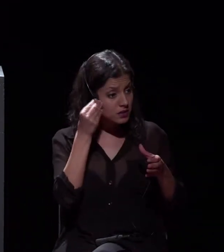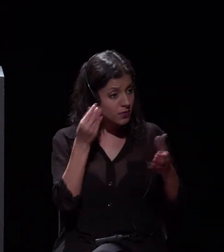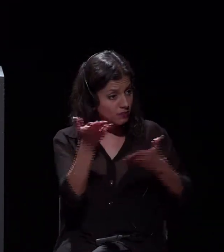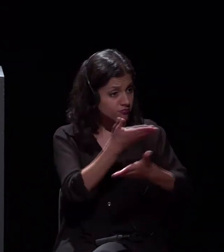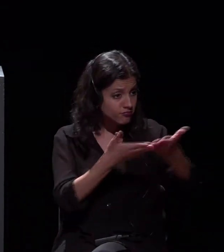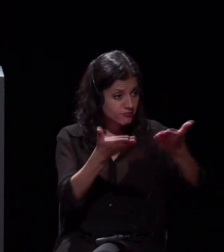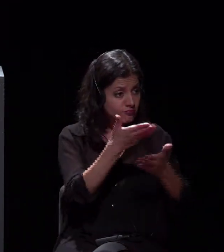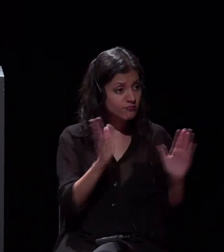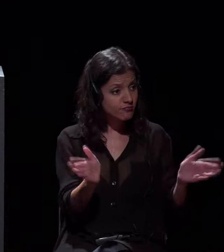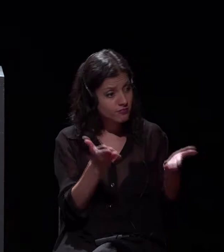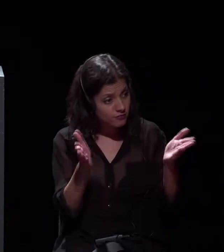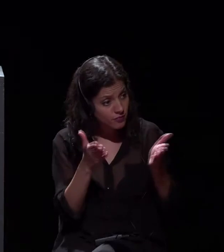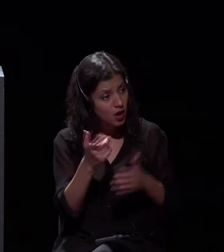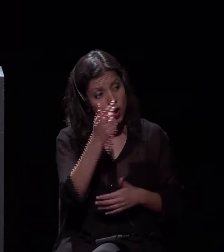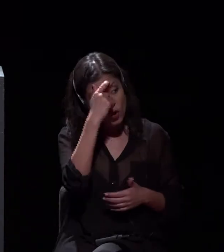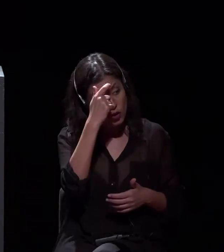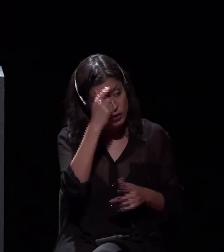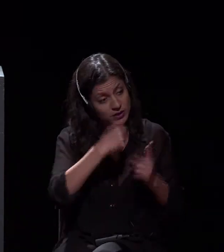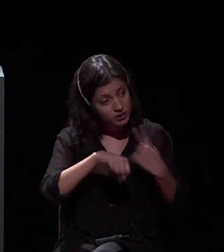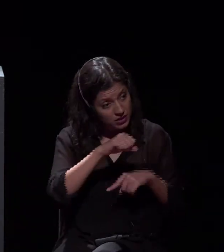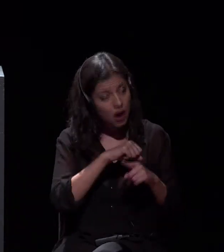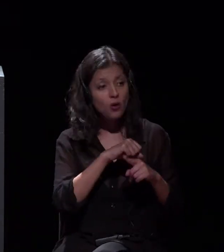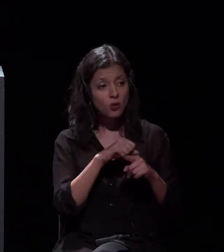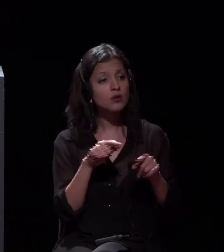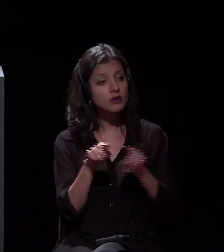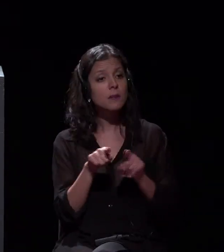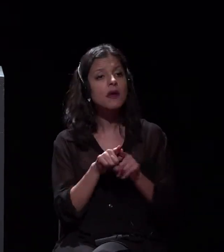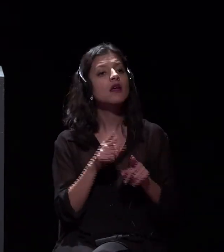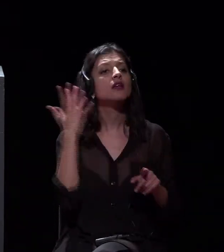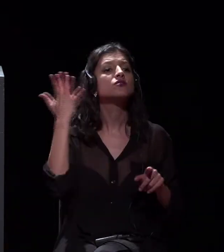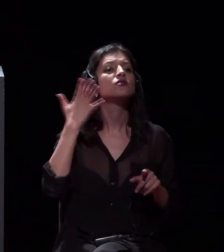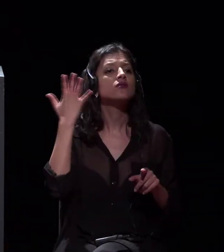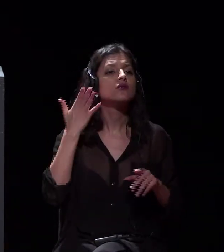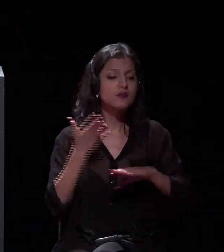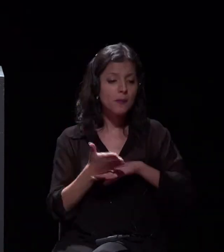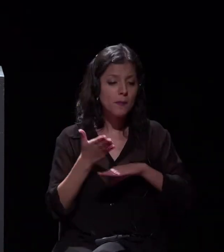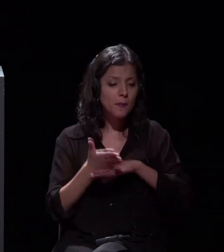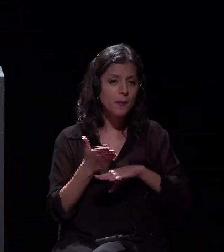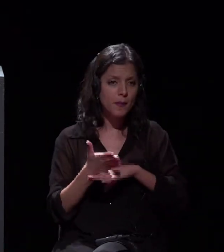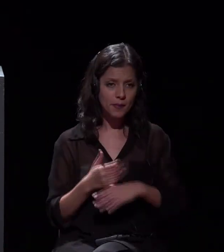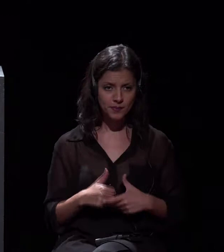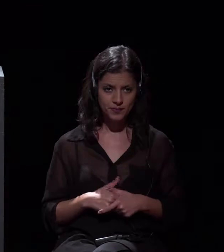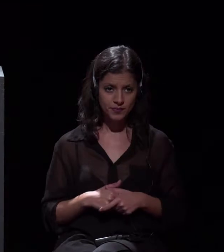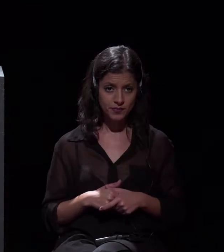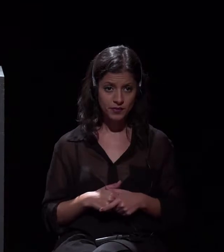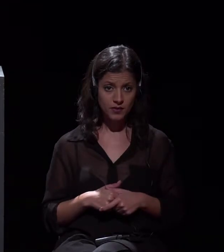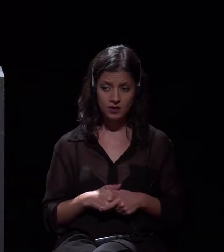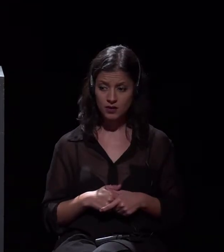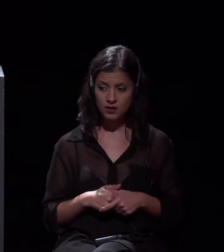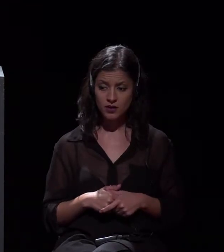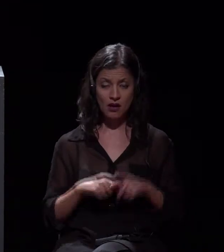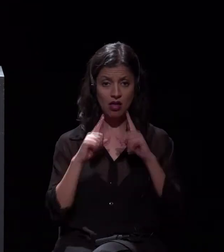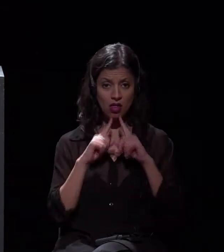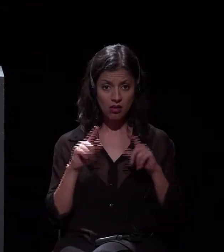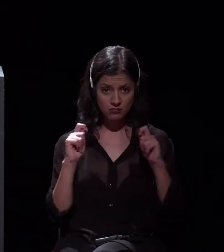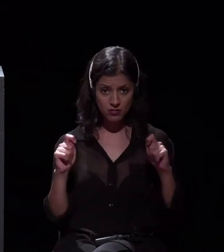spatial modes of perception and participation. Together, these multiple manifestations taking place all over Latin America throughout a